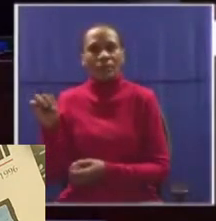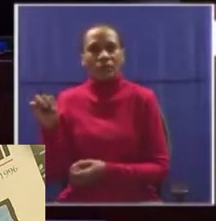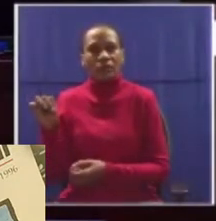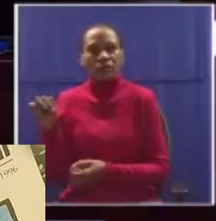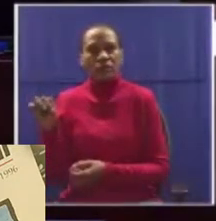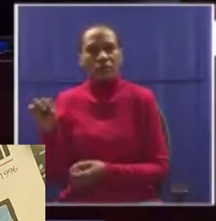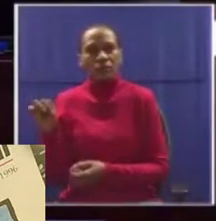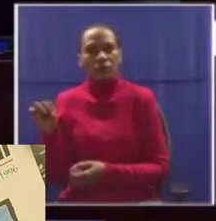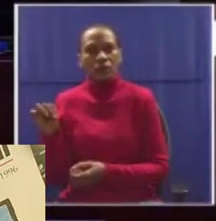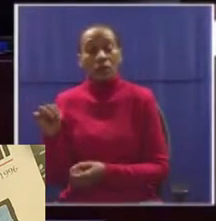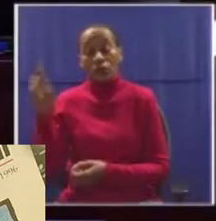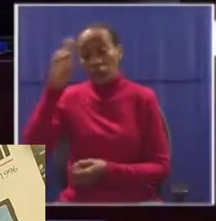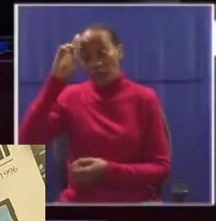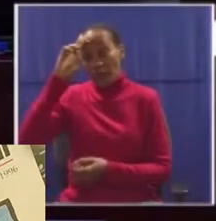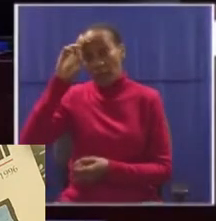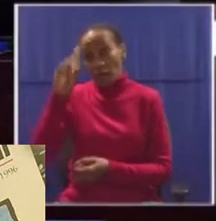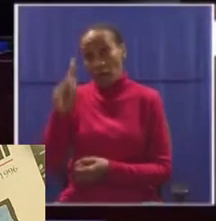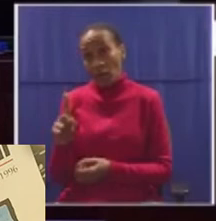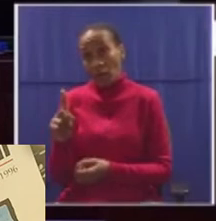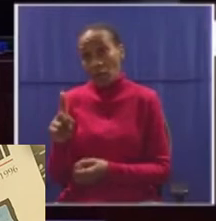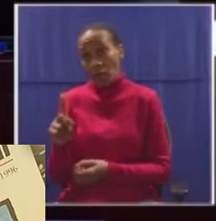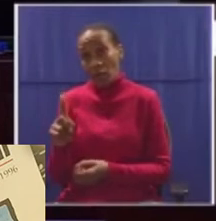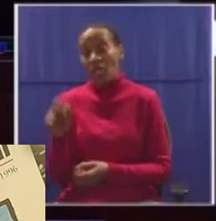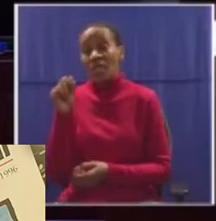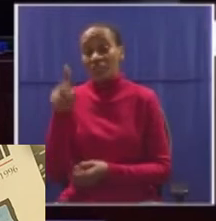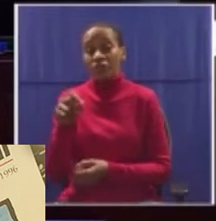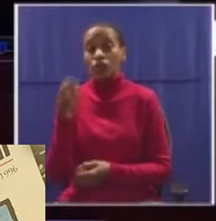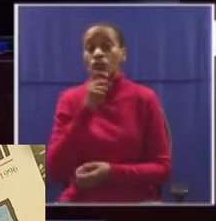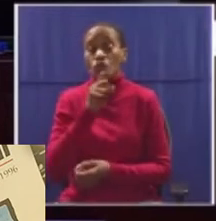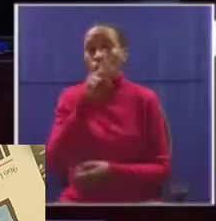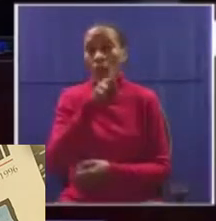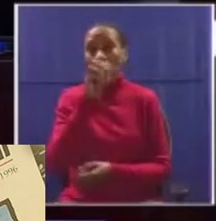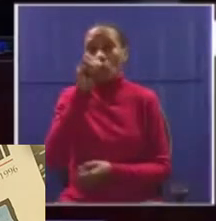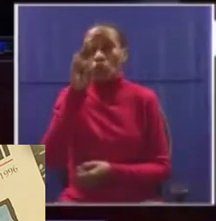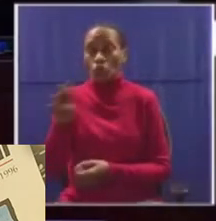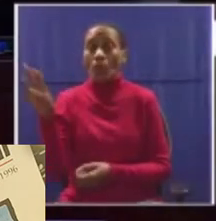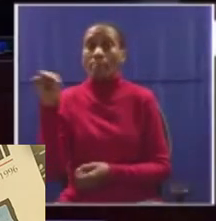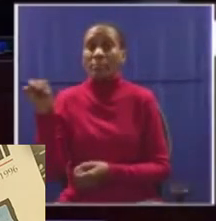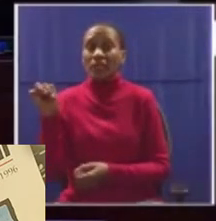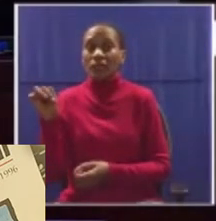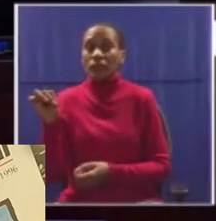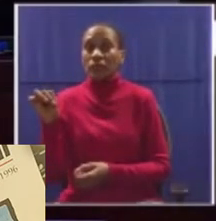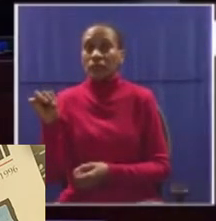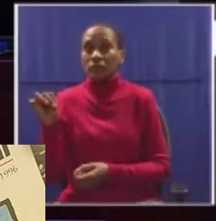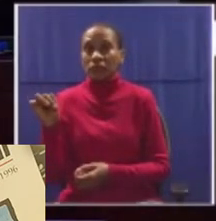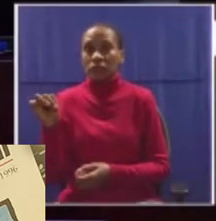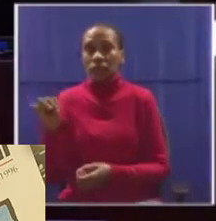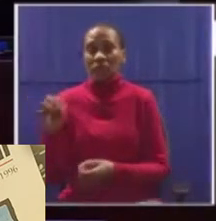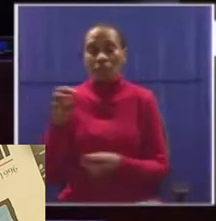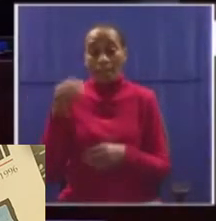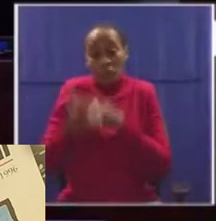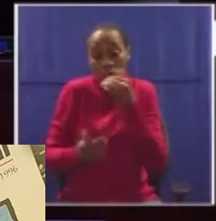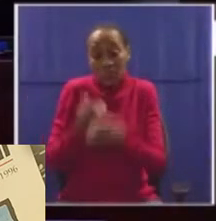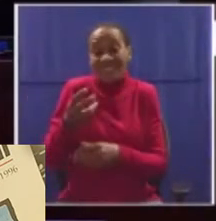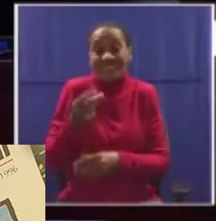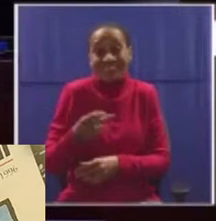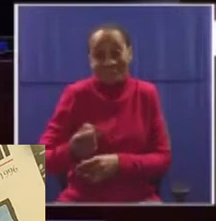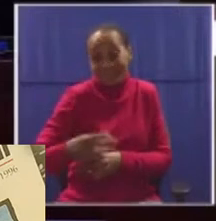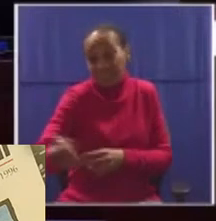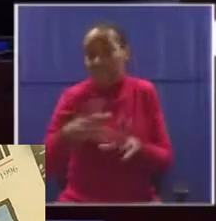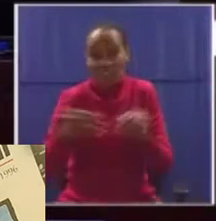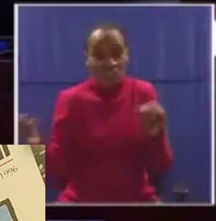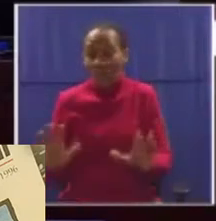we need to be mindful that we spend 102 million Rand of taxpayers money is not a quick and easy process